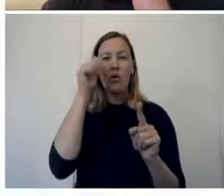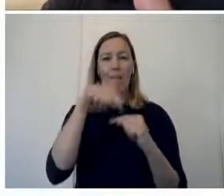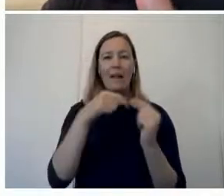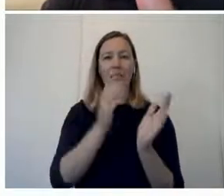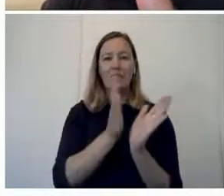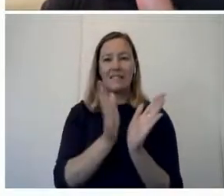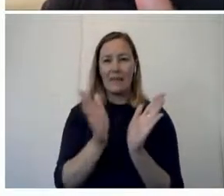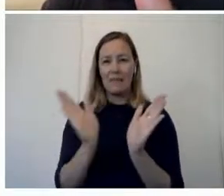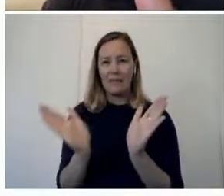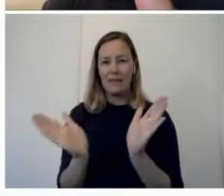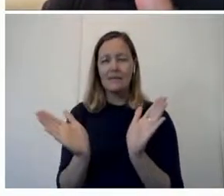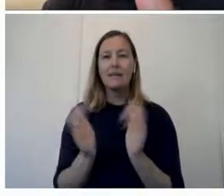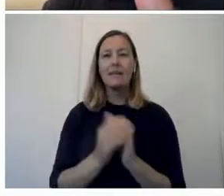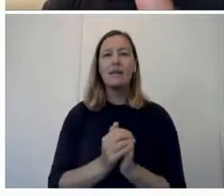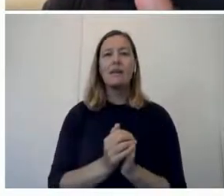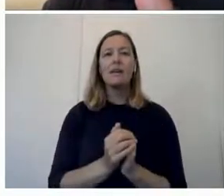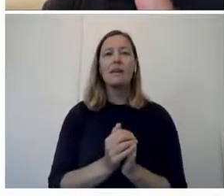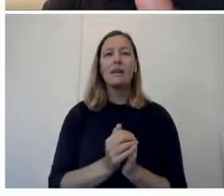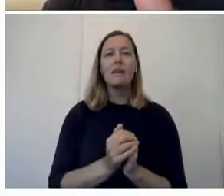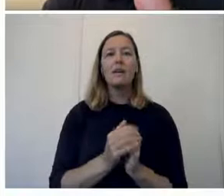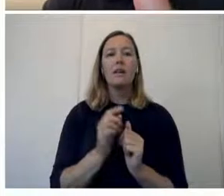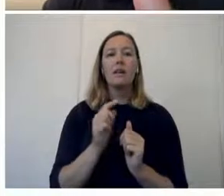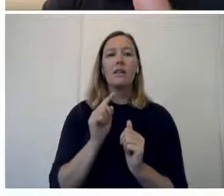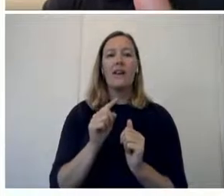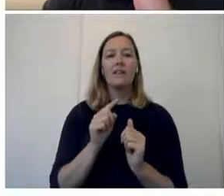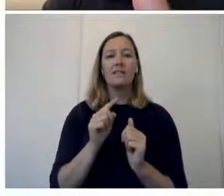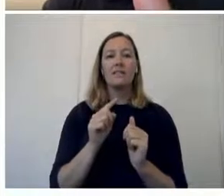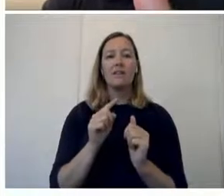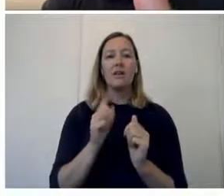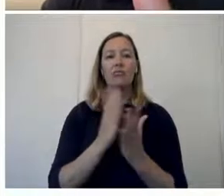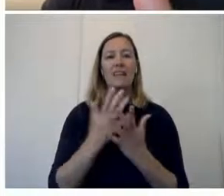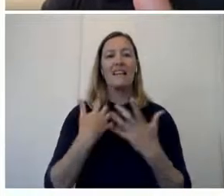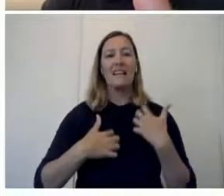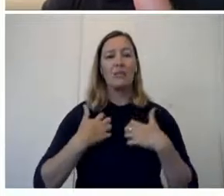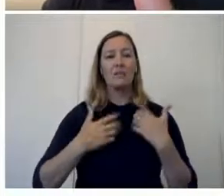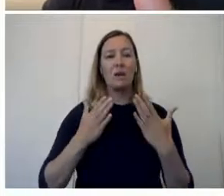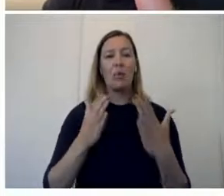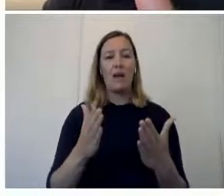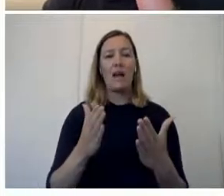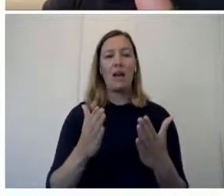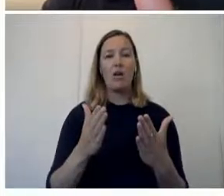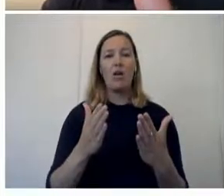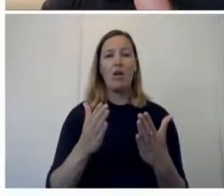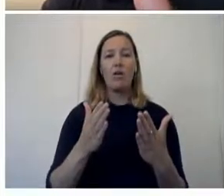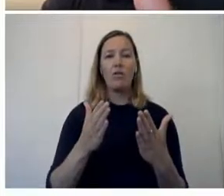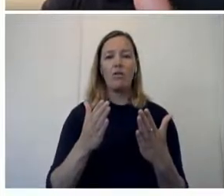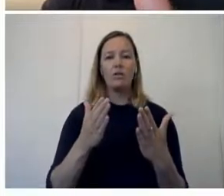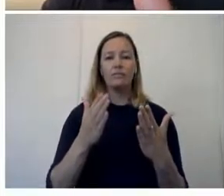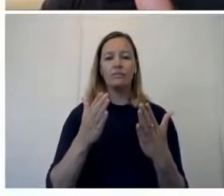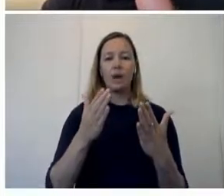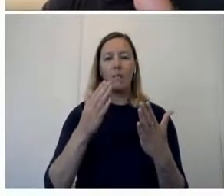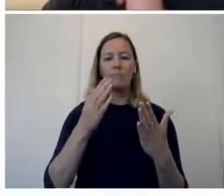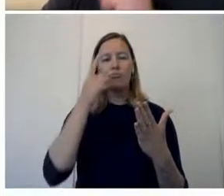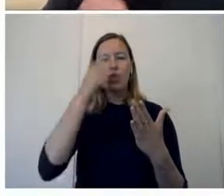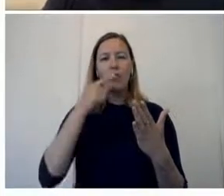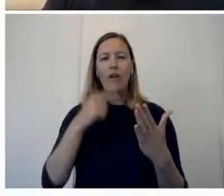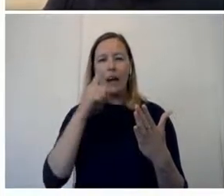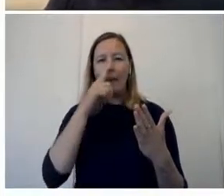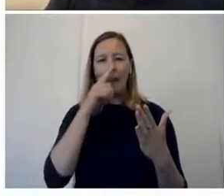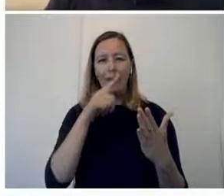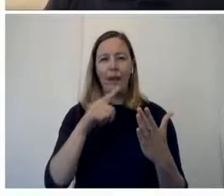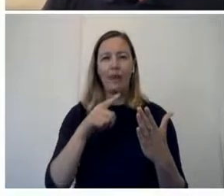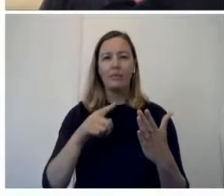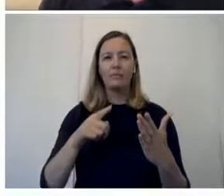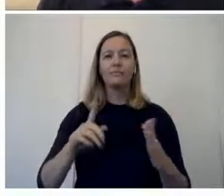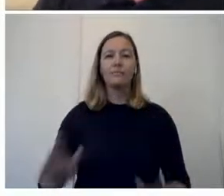already, but culture segments is a really interesting way of profiling the audience.